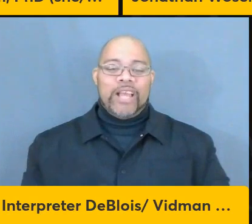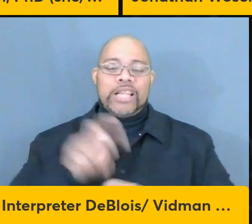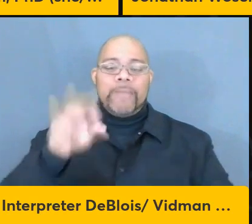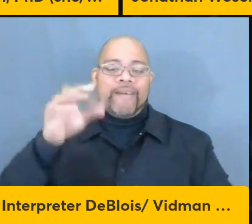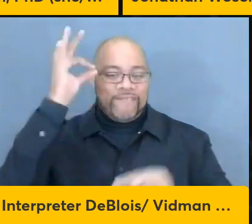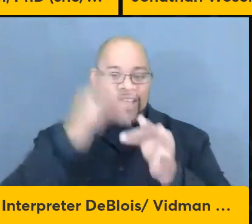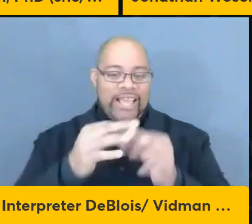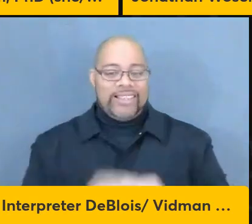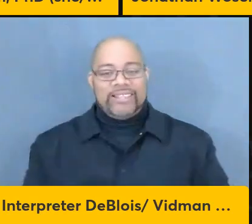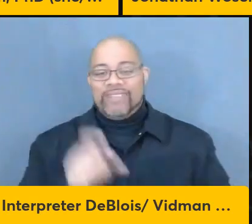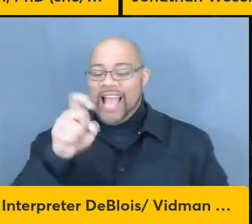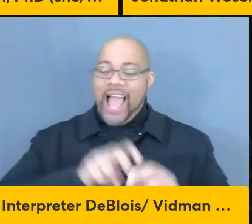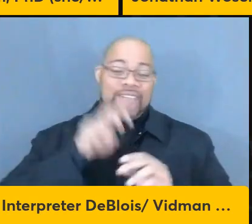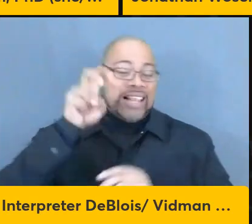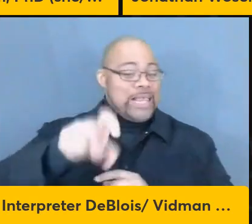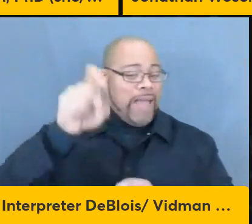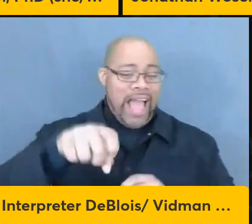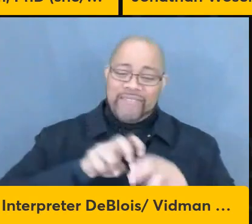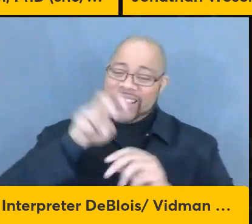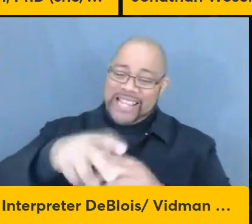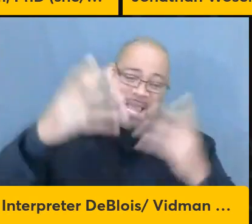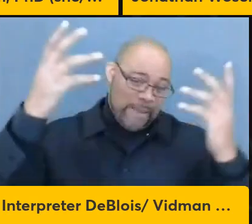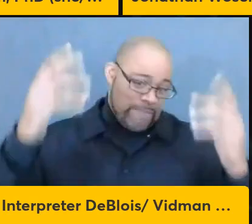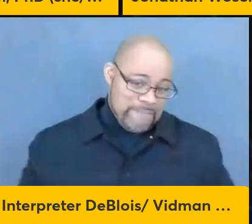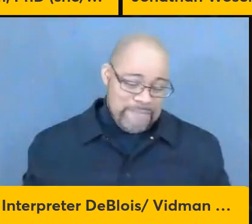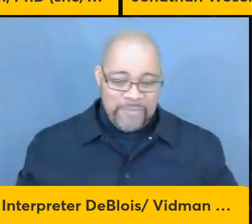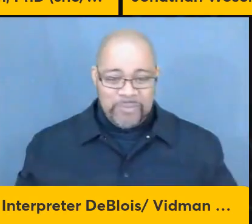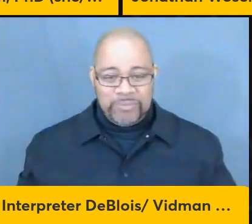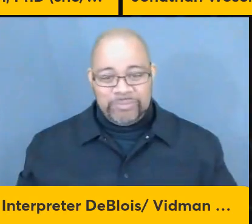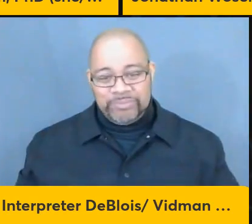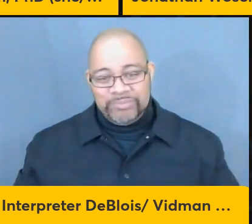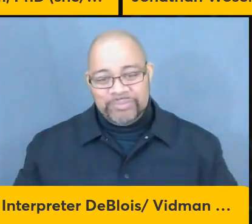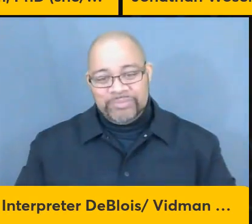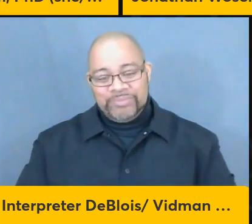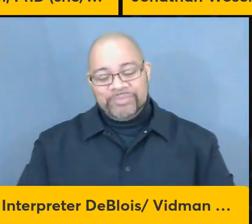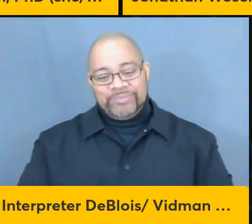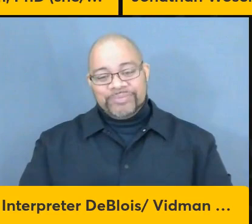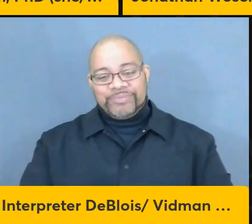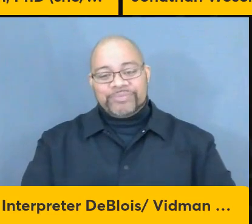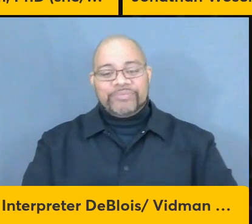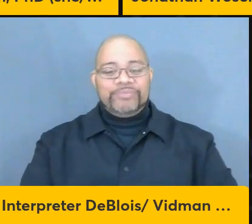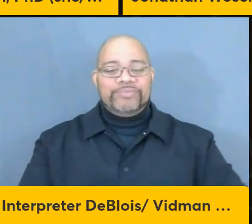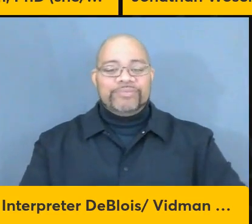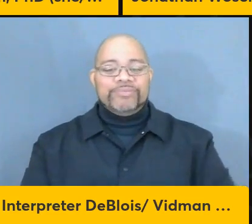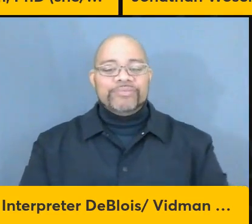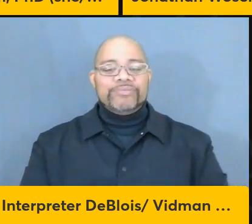You got to leap.